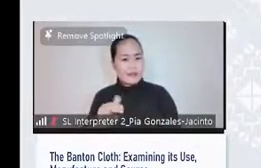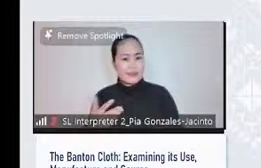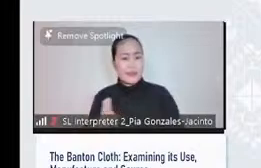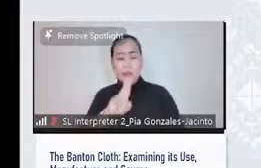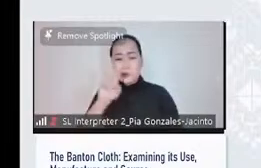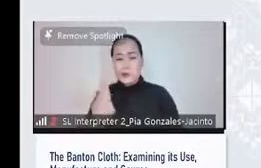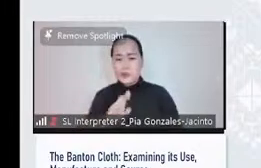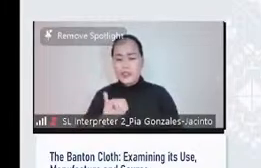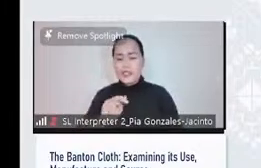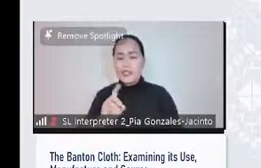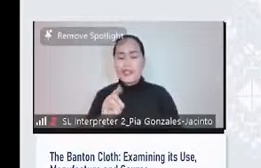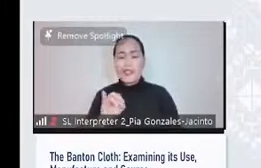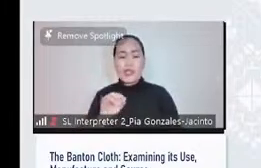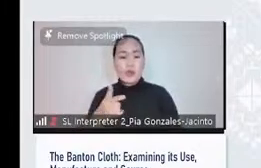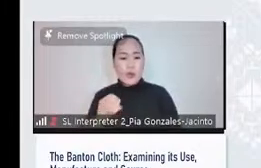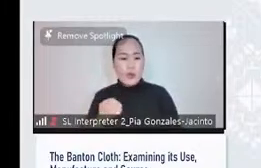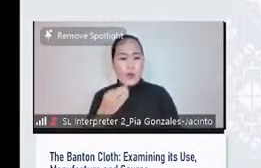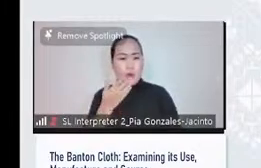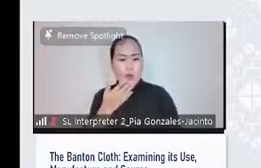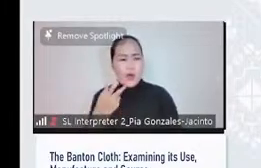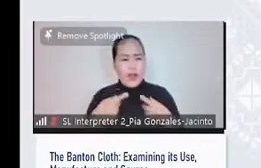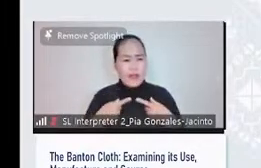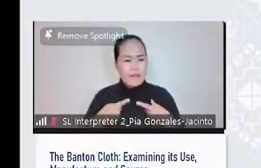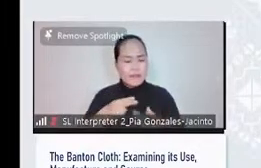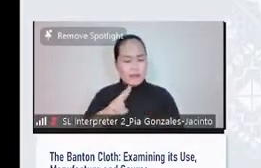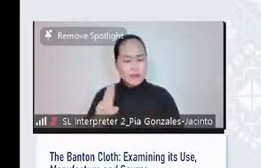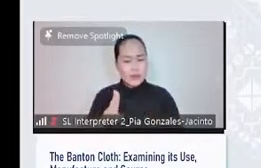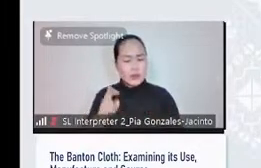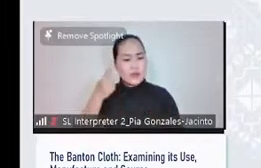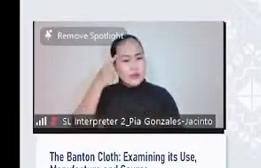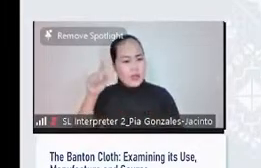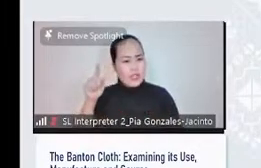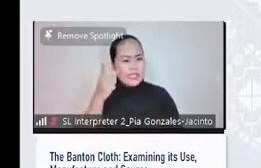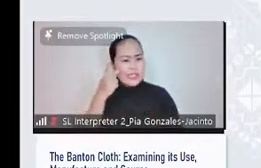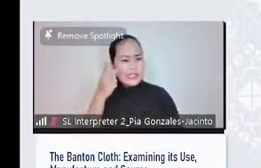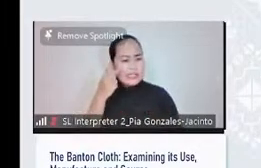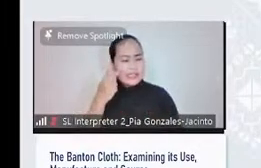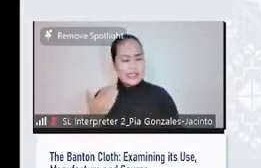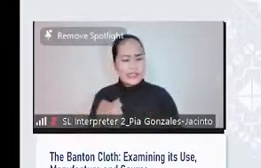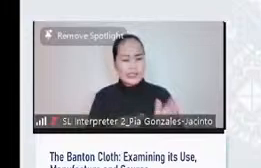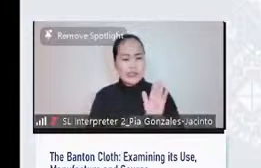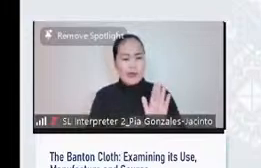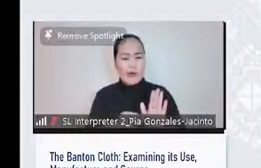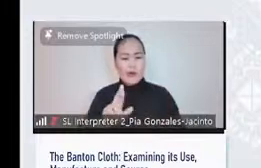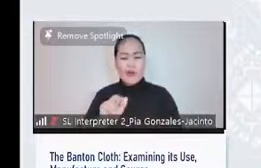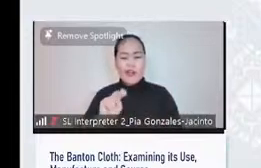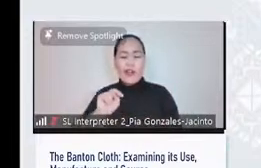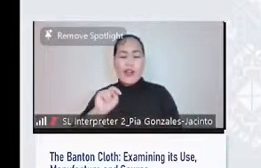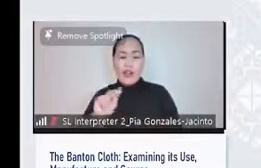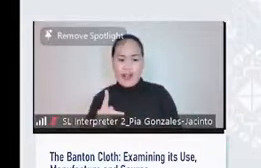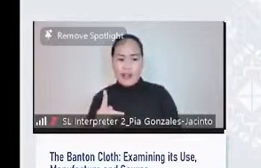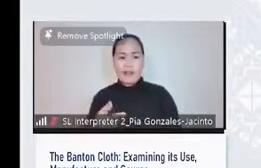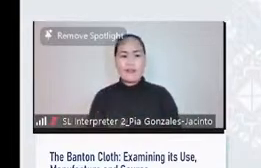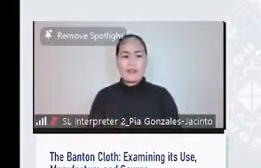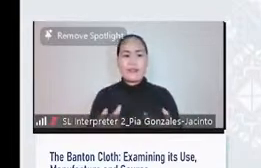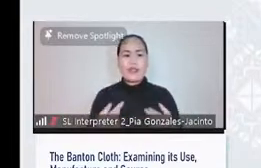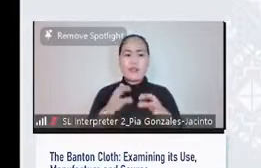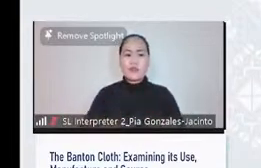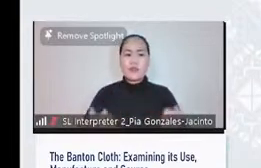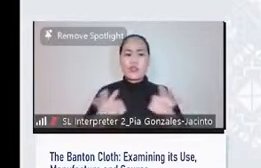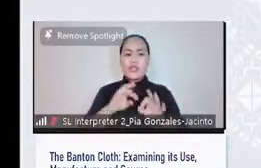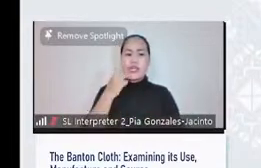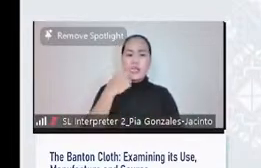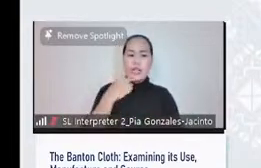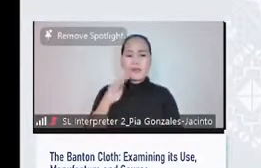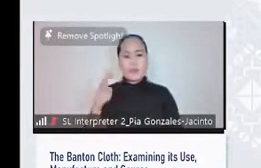ranks, particularly the death blanket or shroud. The significance of red and blue will be further explained by the presenters in